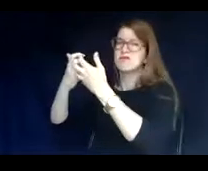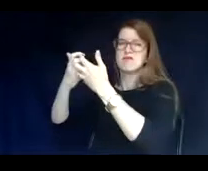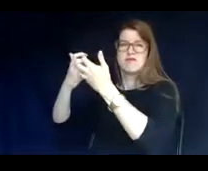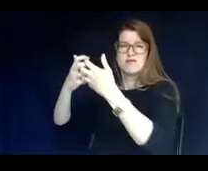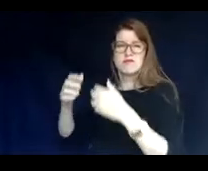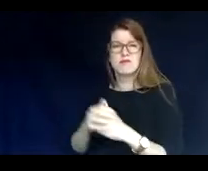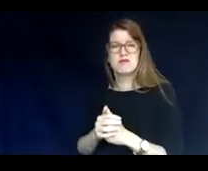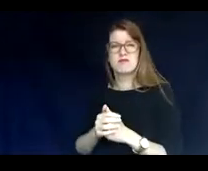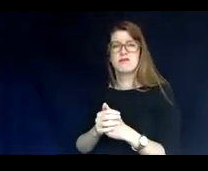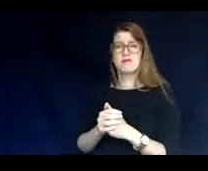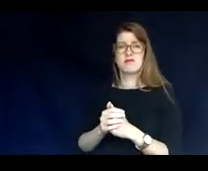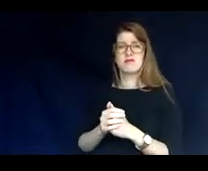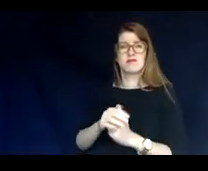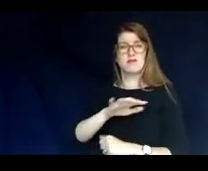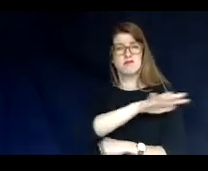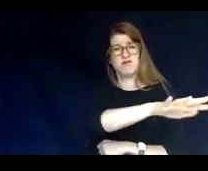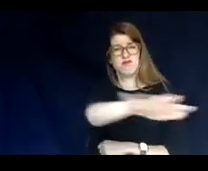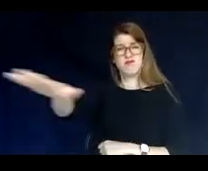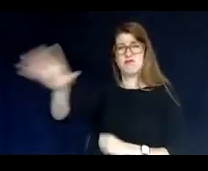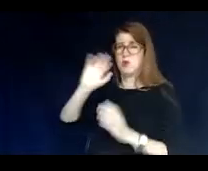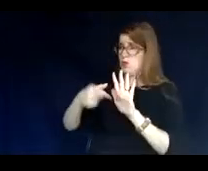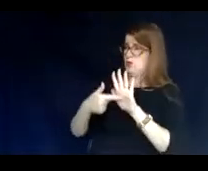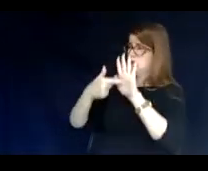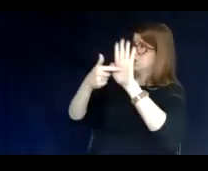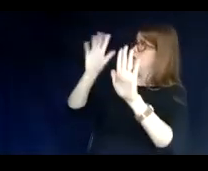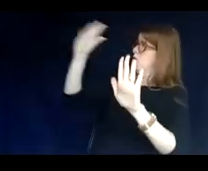Within our reveals your nature so